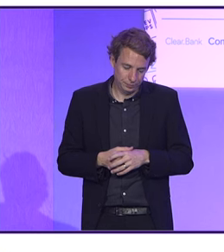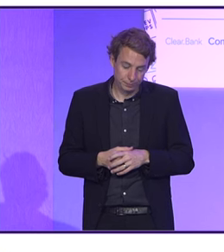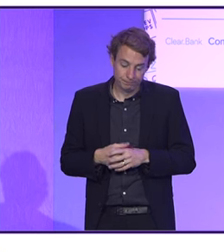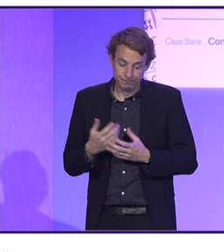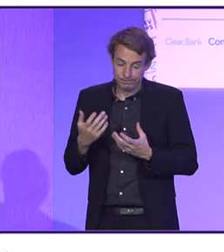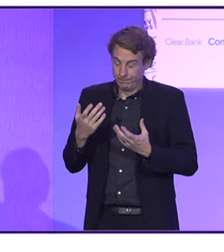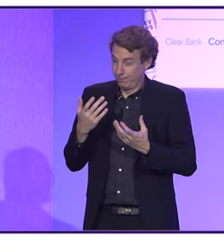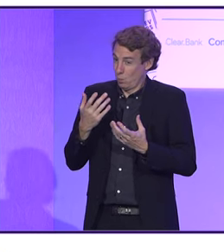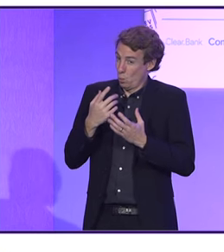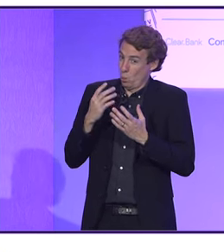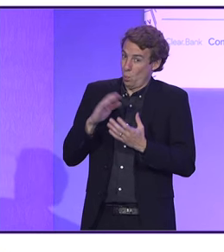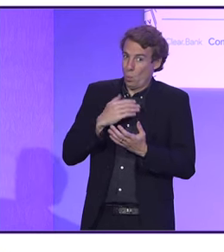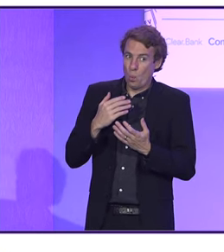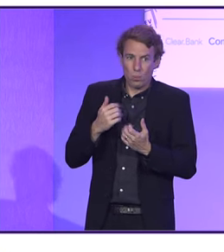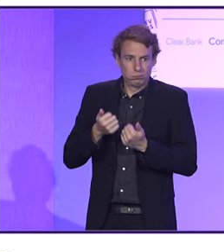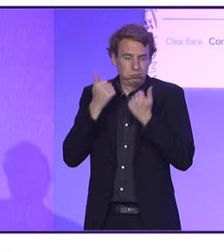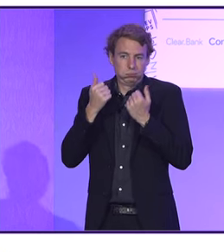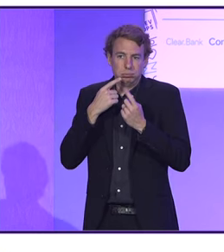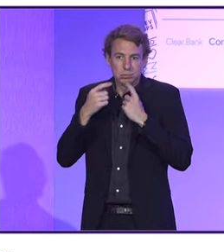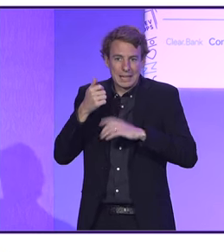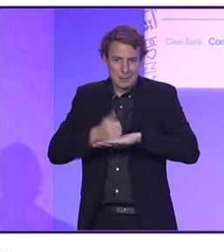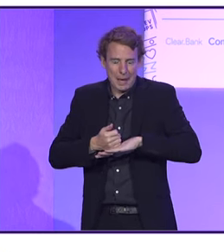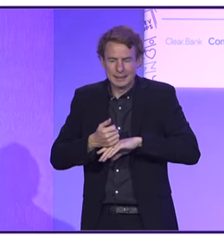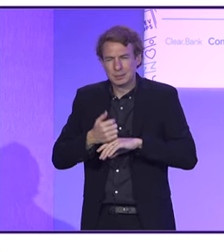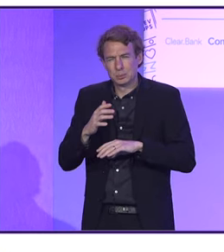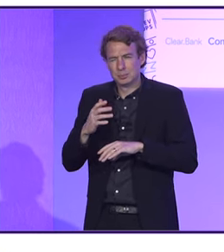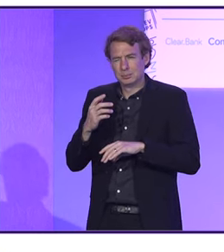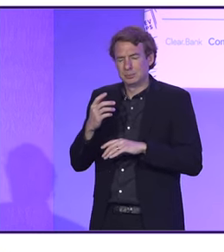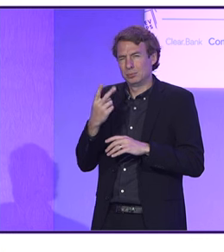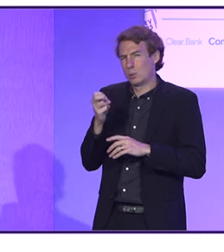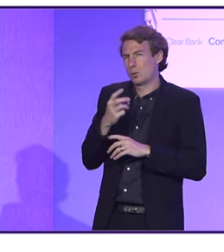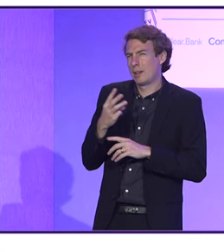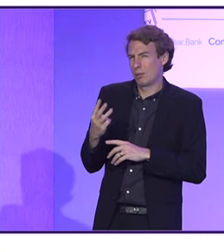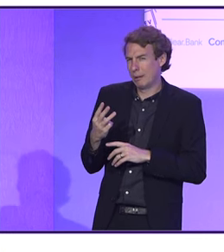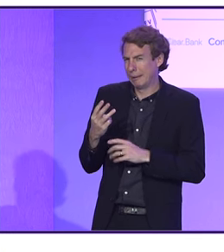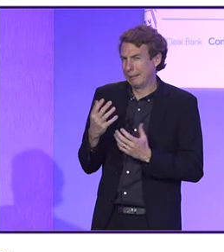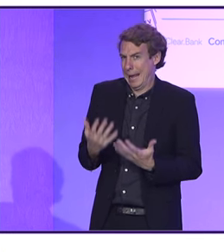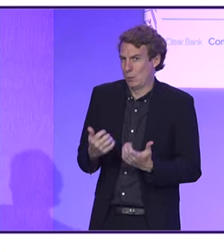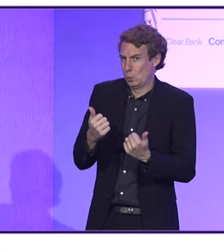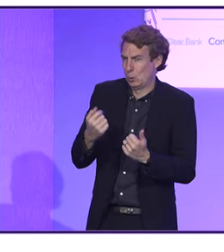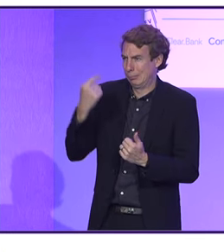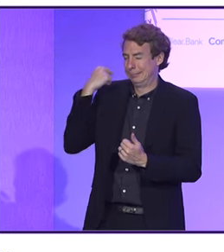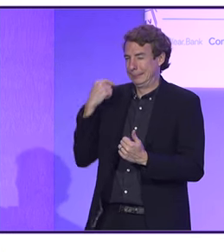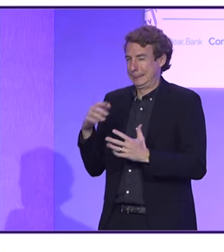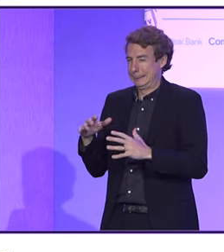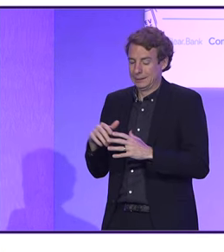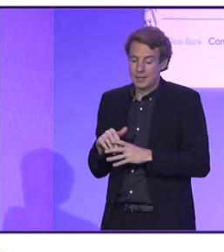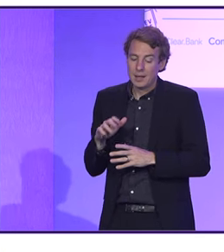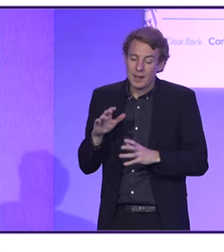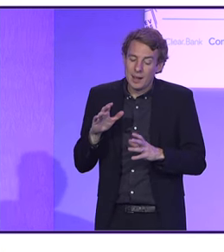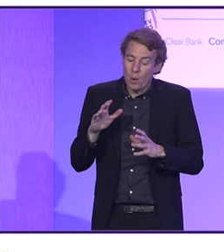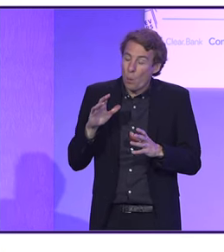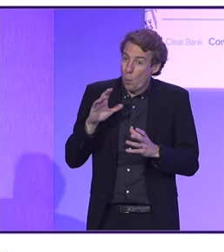all individually very good databases, at least they are in 2023. I'm not sure I could speak for 2011. But having all of